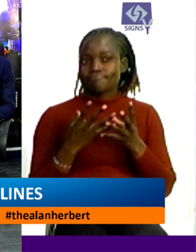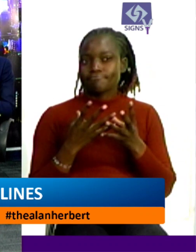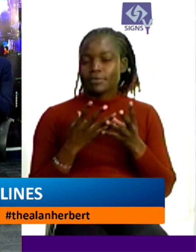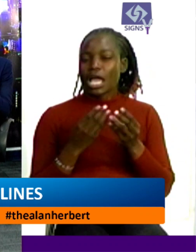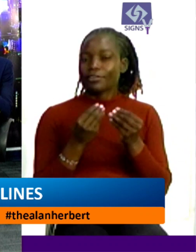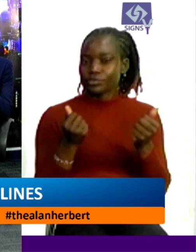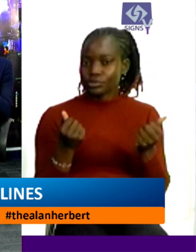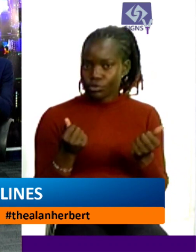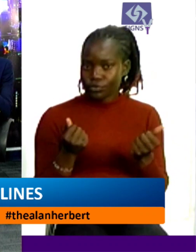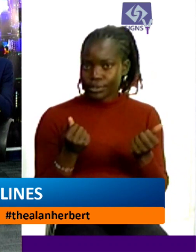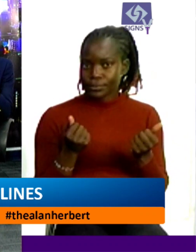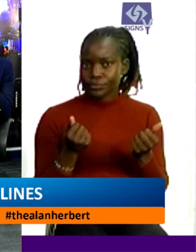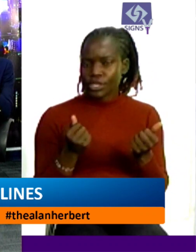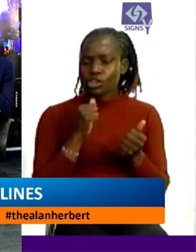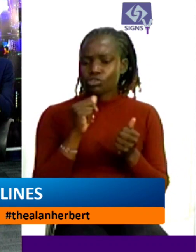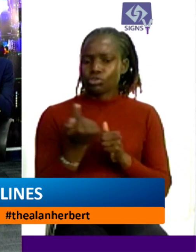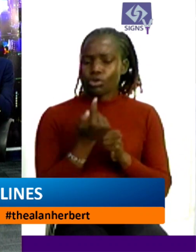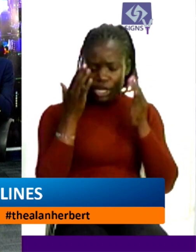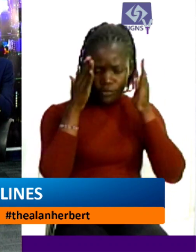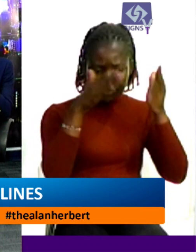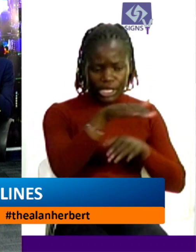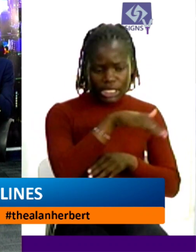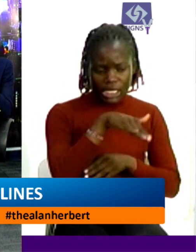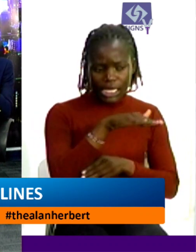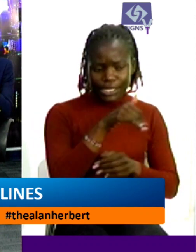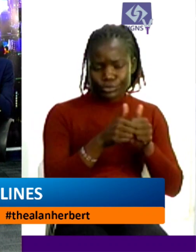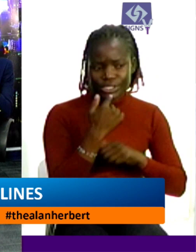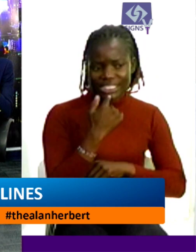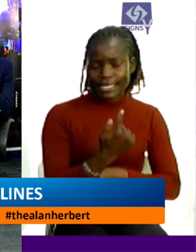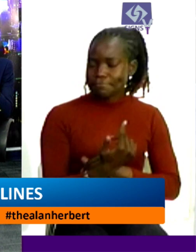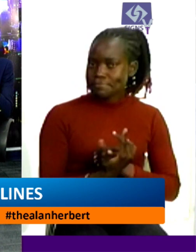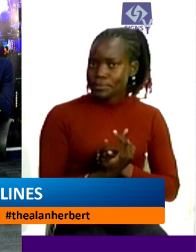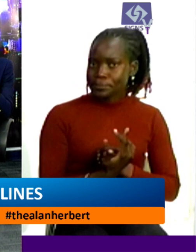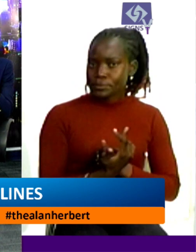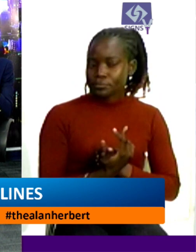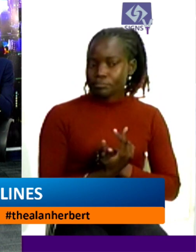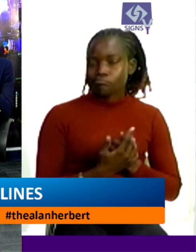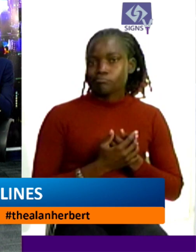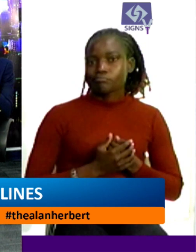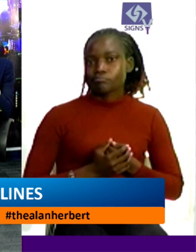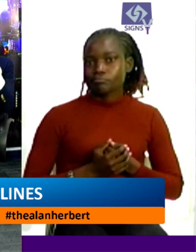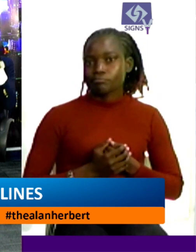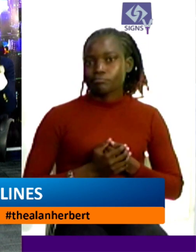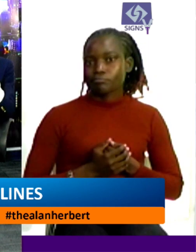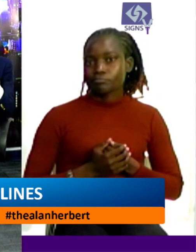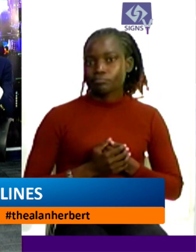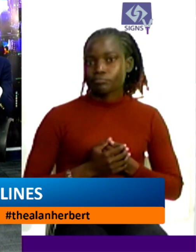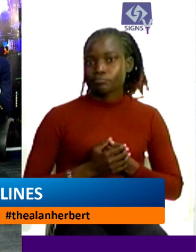only focus on an area, say that to get maybe